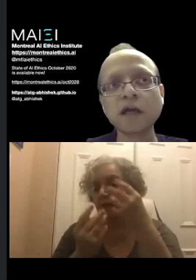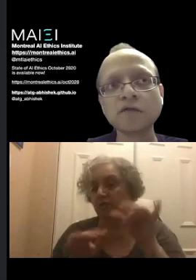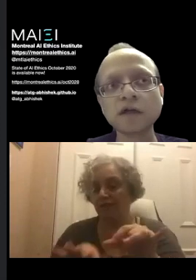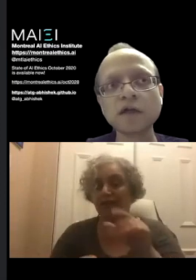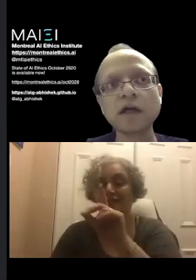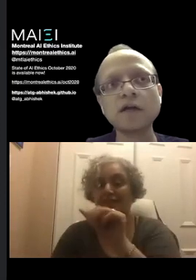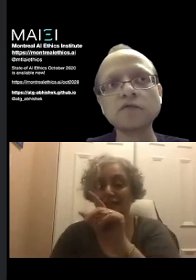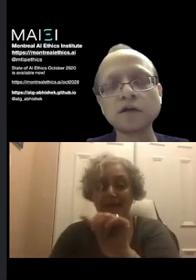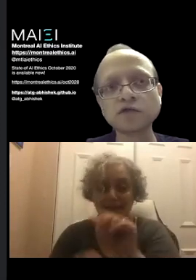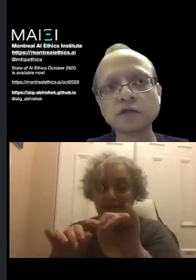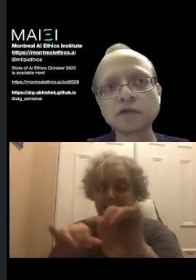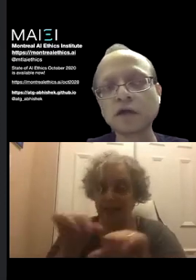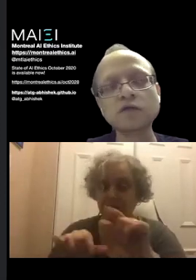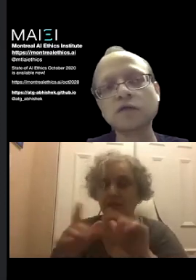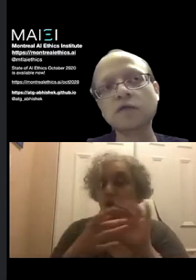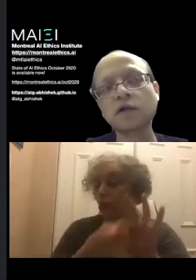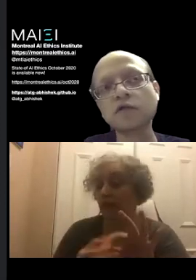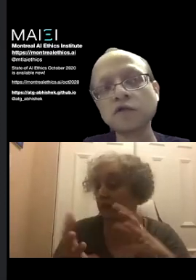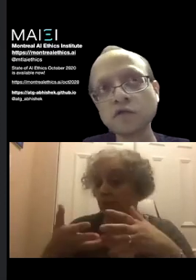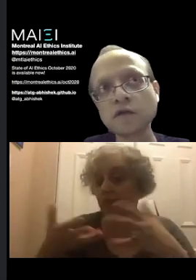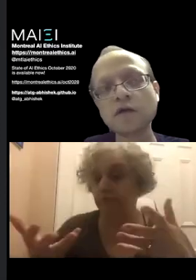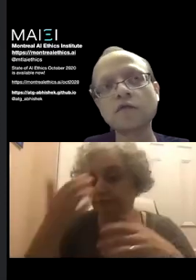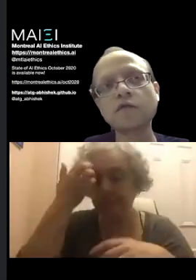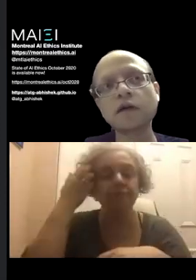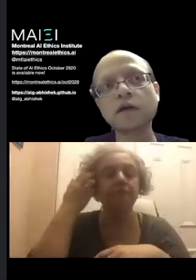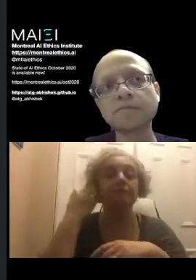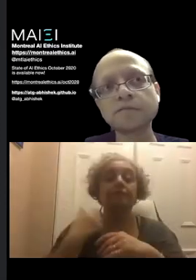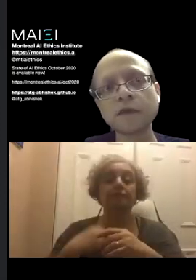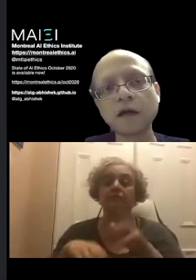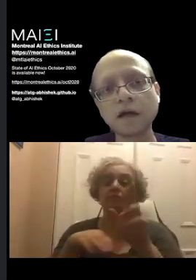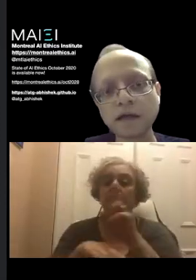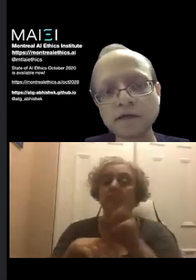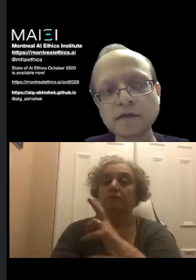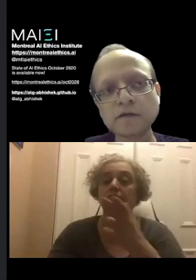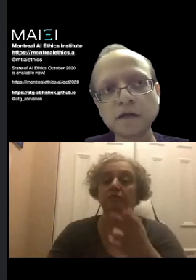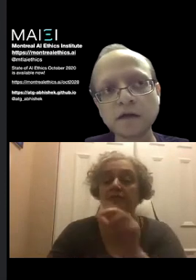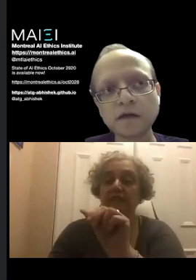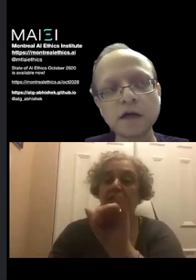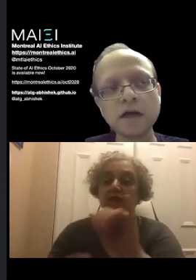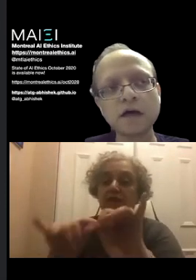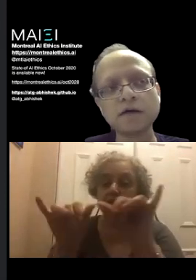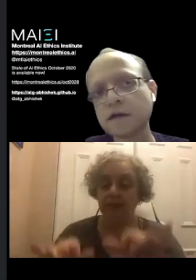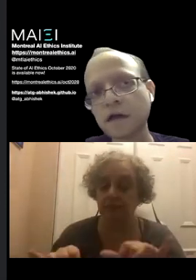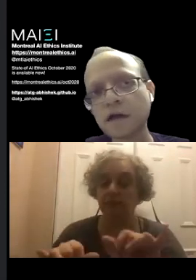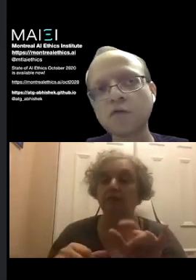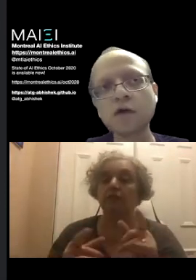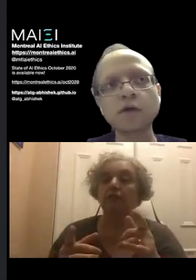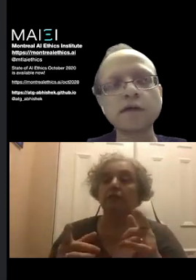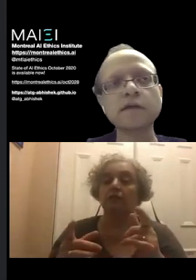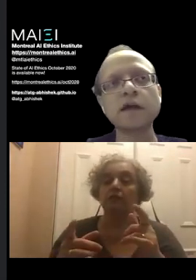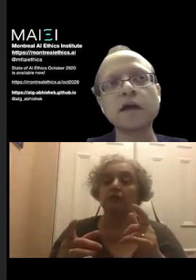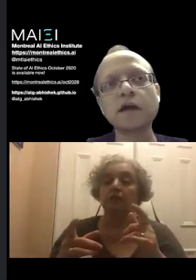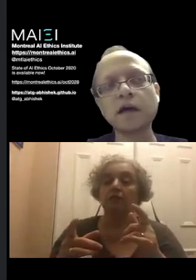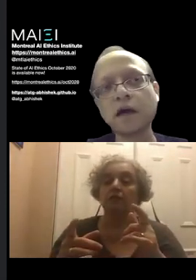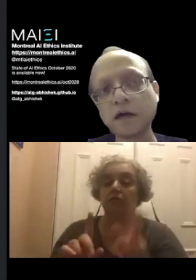particularly relevant to the notion, to the use of AI systems in this entire